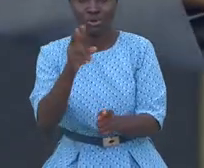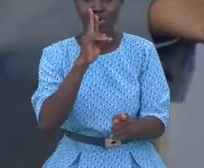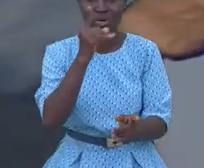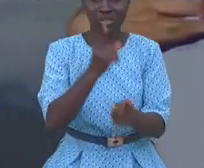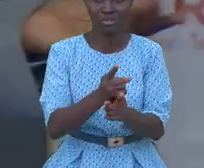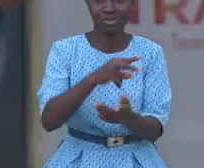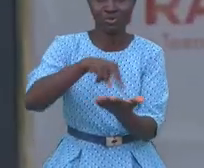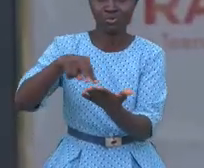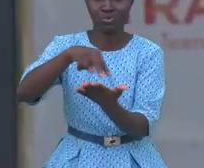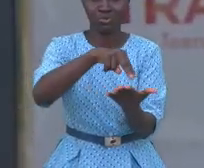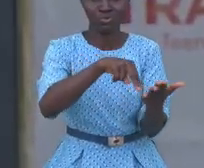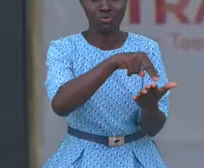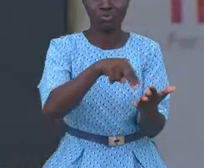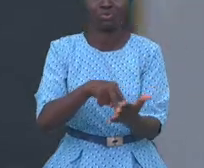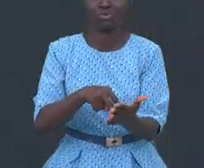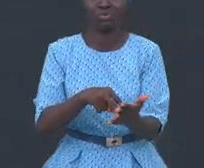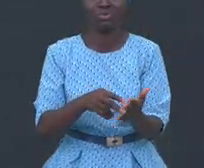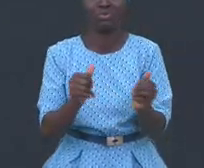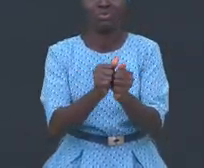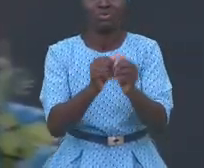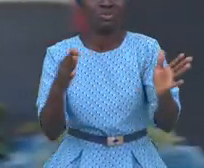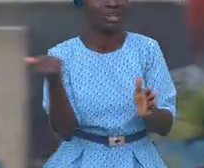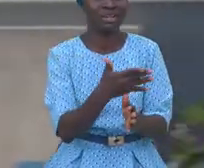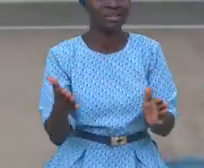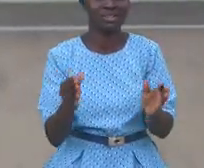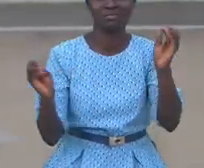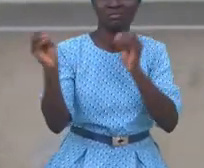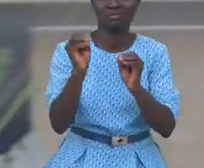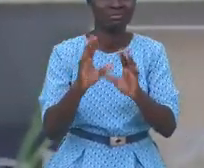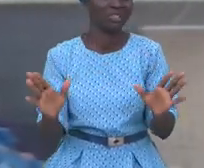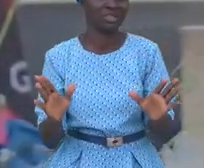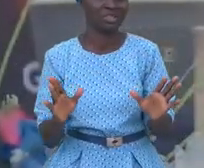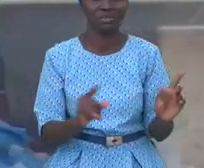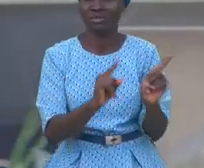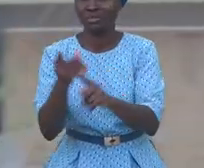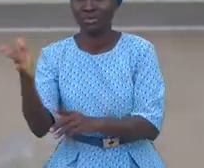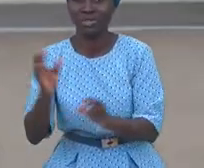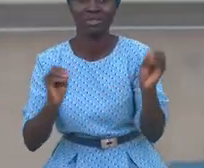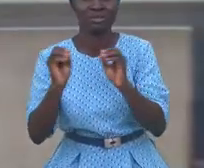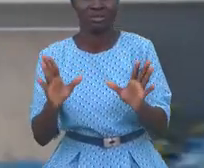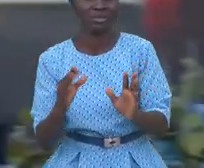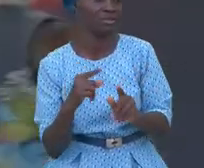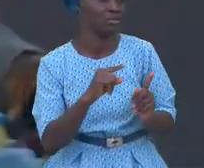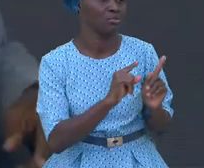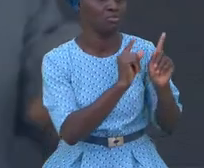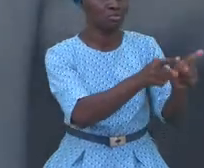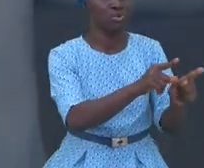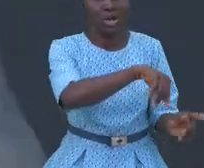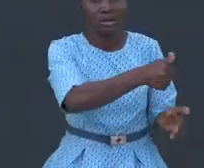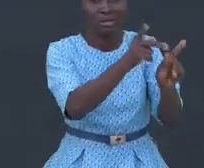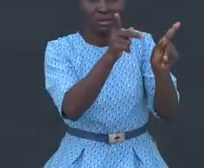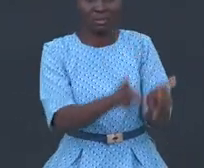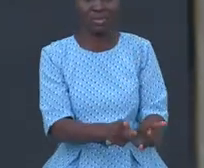came here, he did nothing. It's gone there, it's doing nothing. It's going another place,